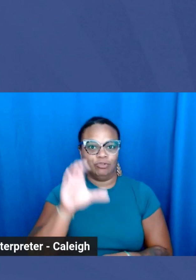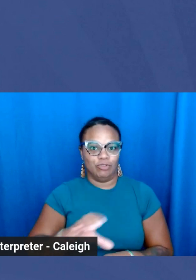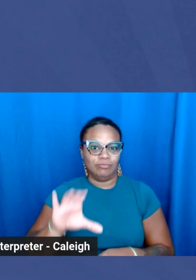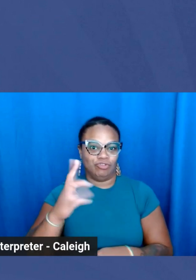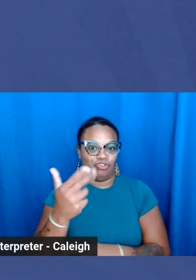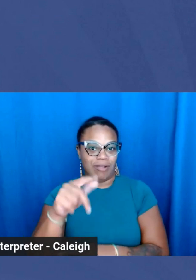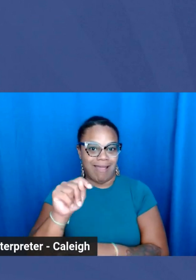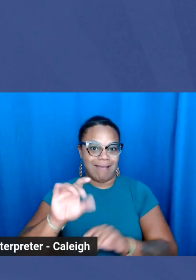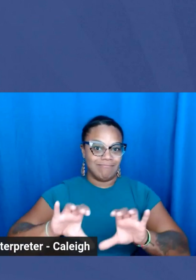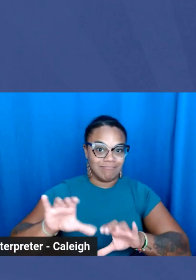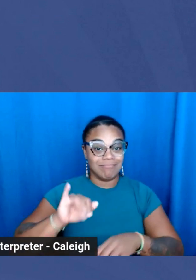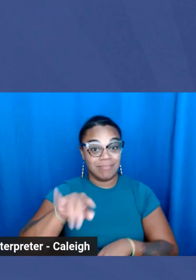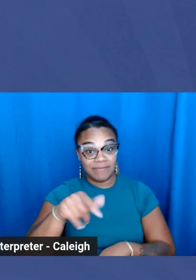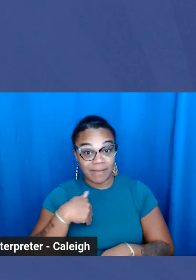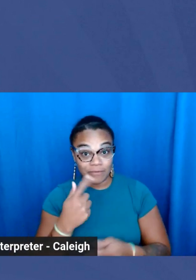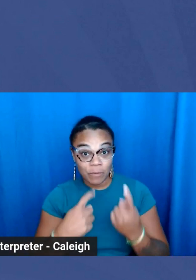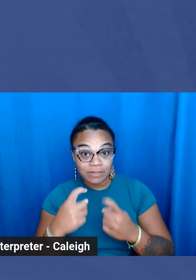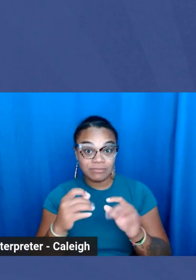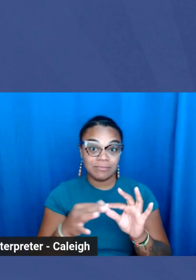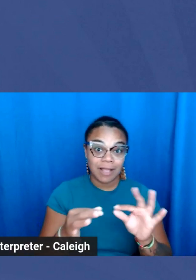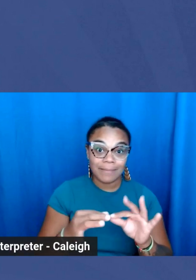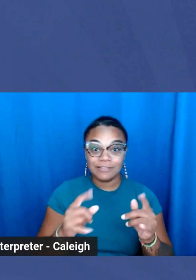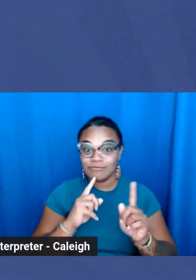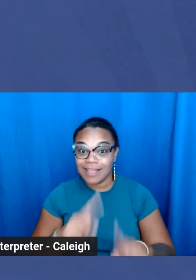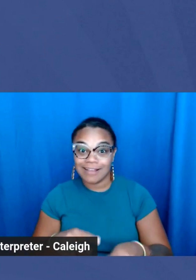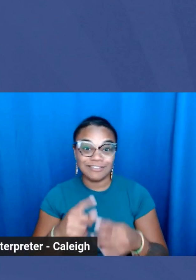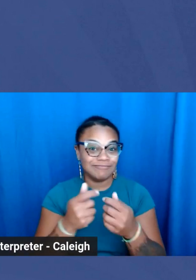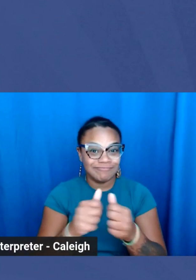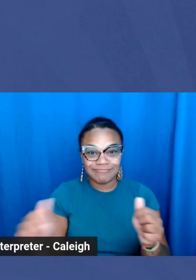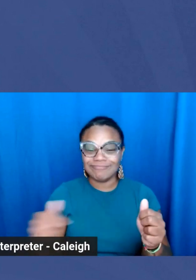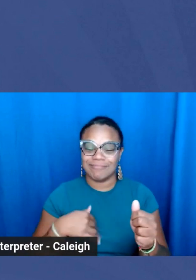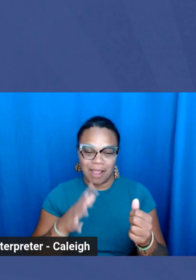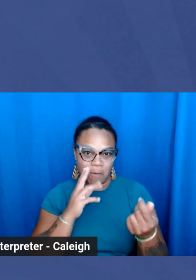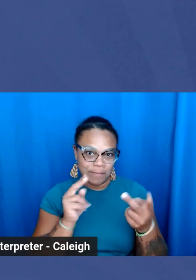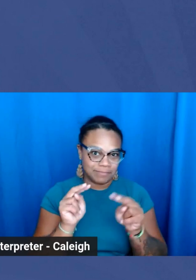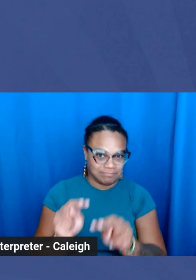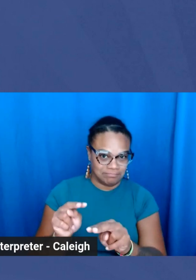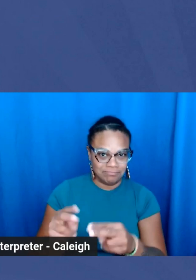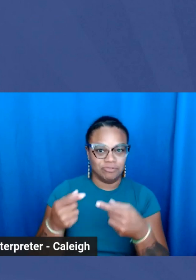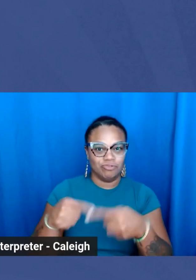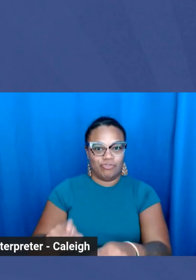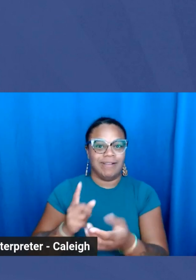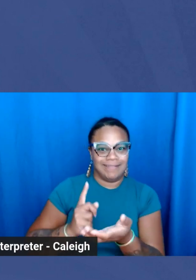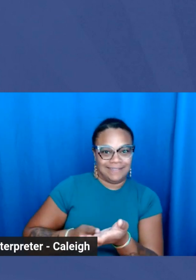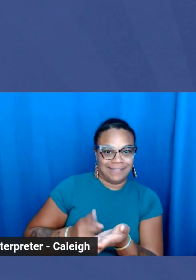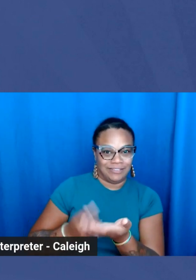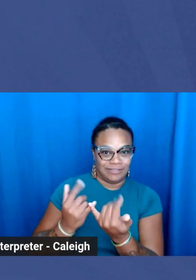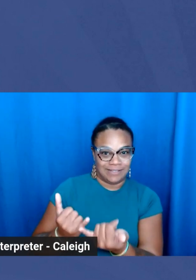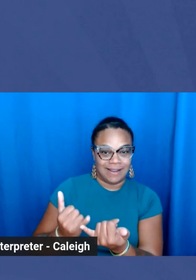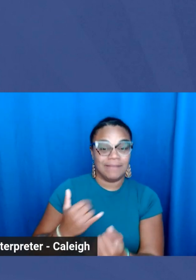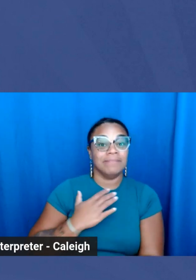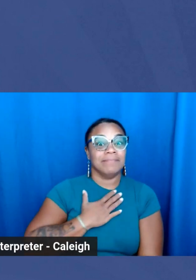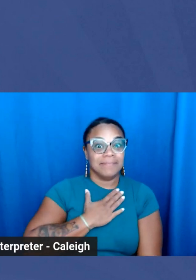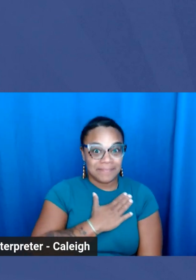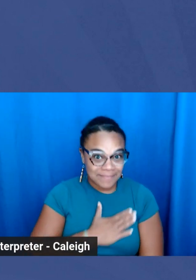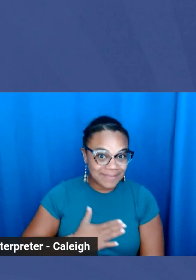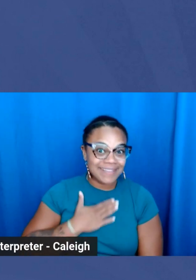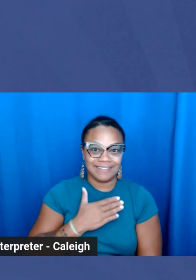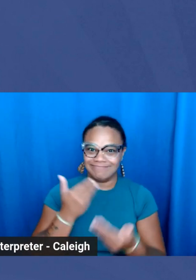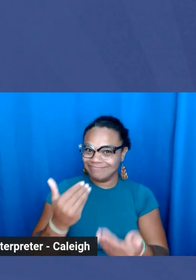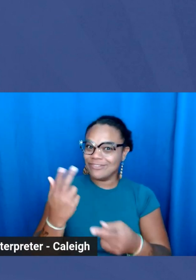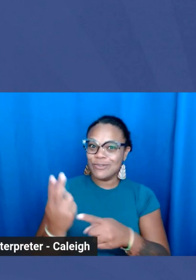you have questions, comments, reactions. I'll be moderating that during our discussion today, so please make good use of